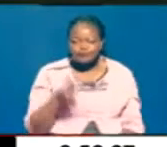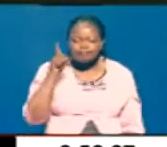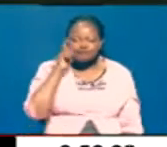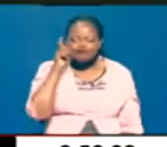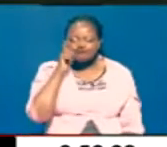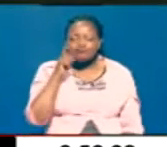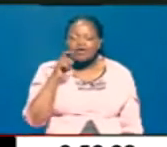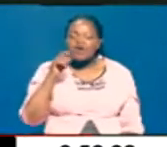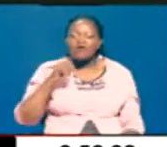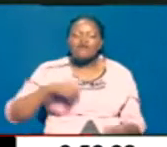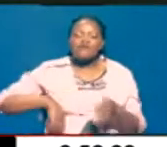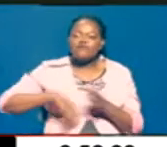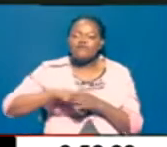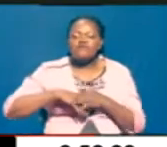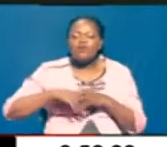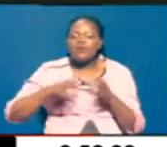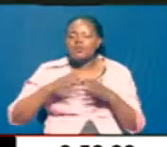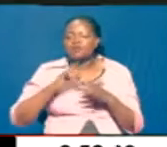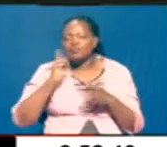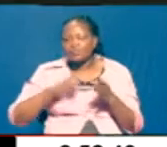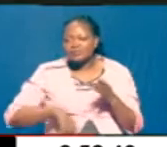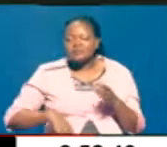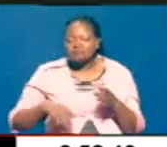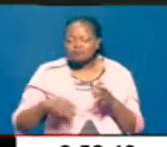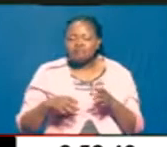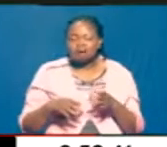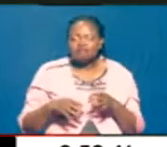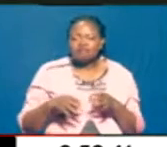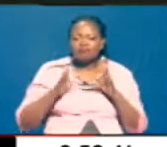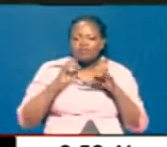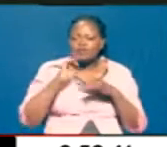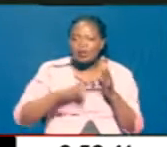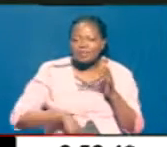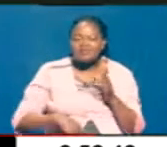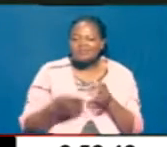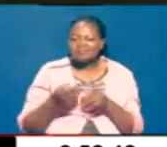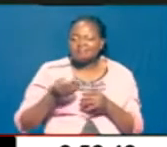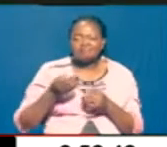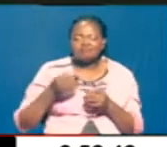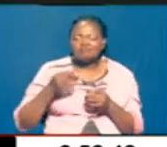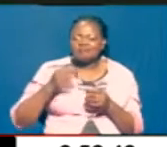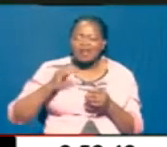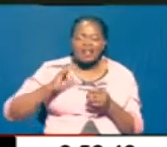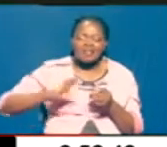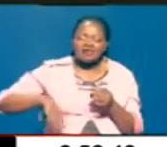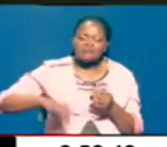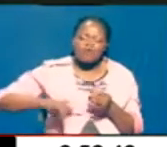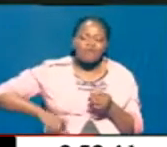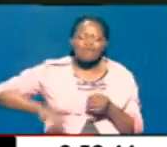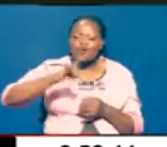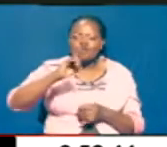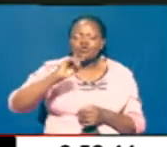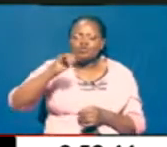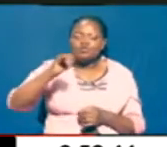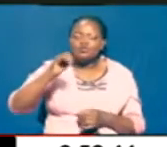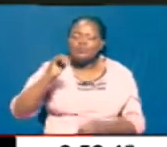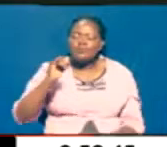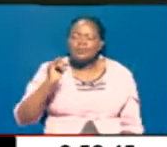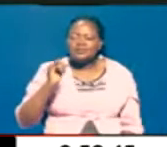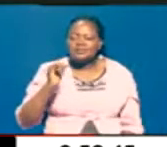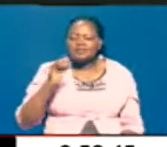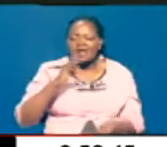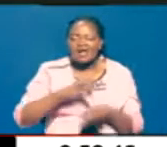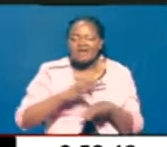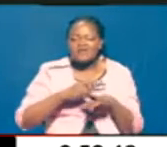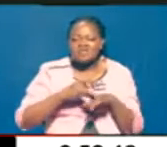Robert Matano says the late travel to Djibouti affected their performance in the first leg of the CAF Champions League match against Arta